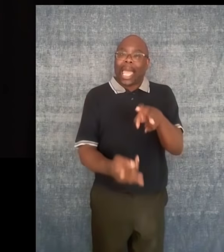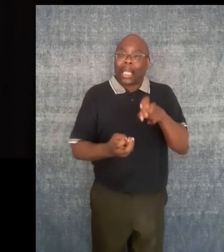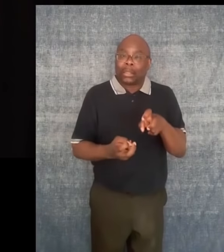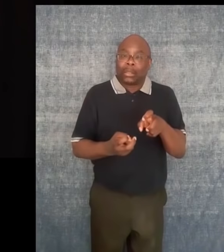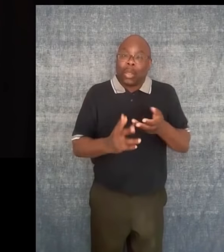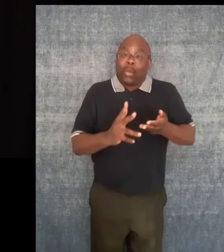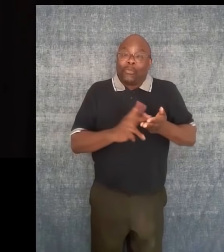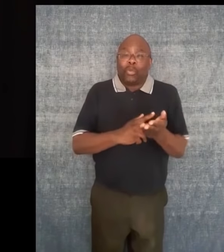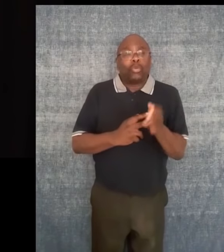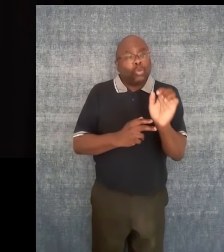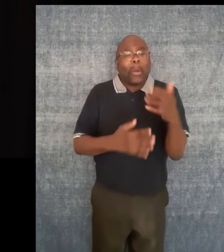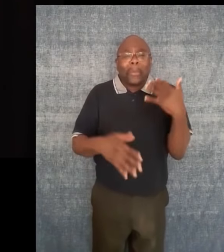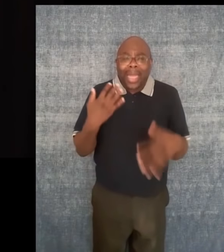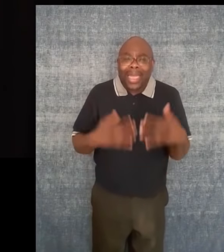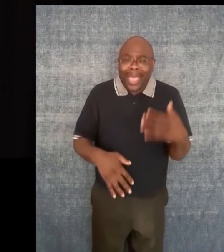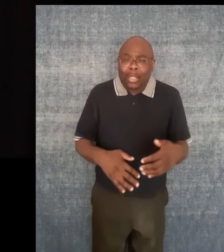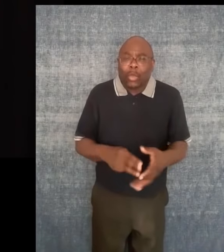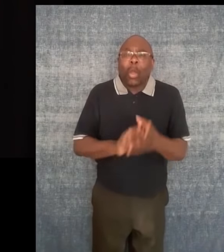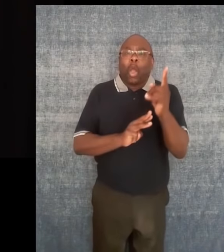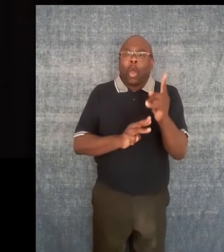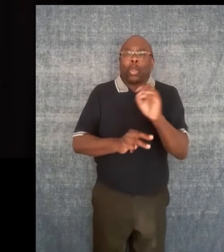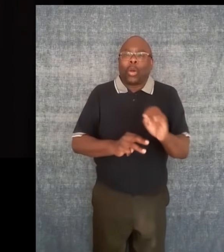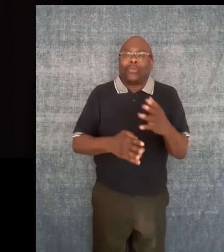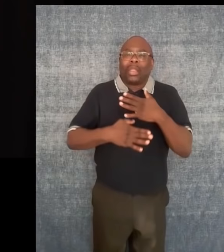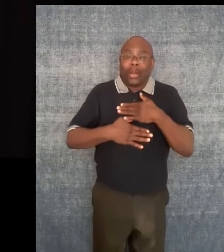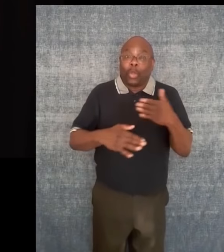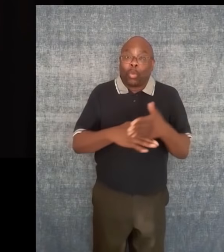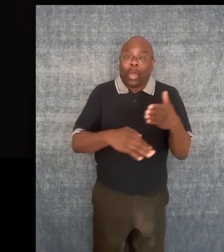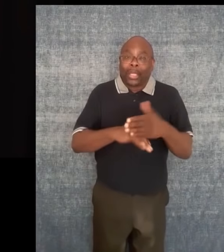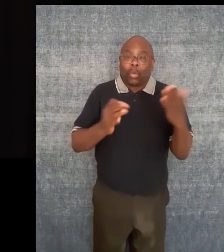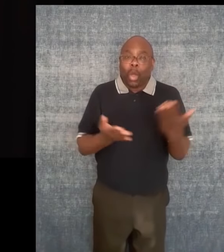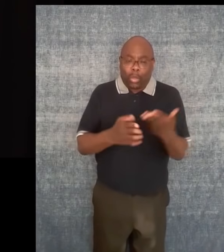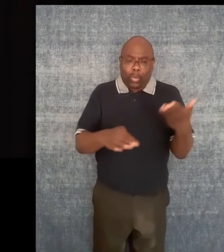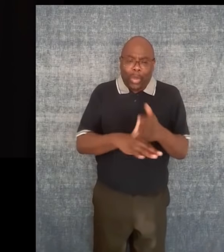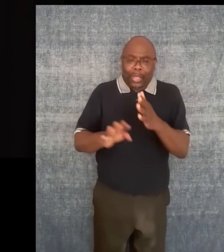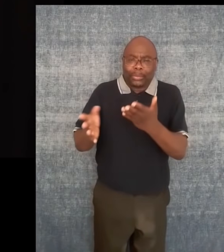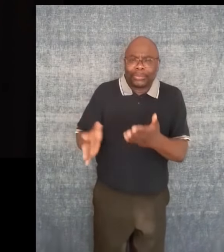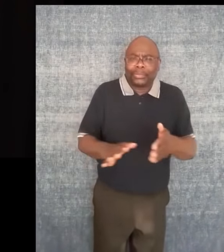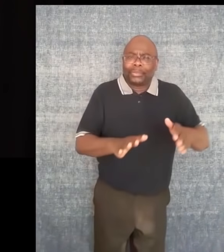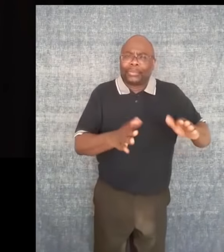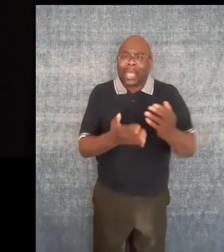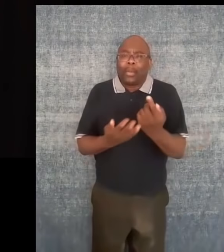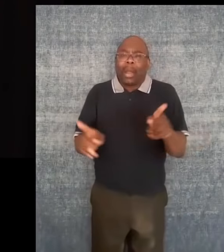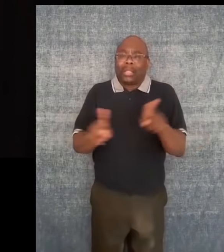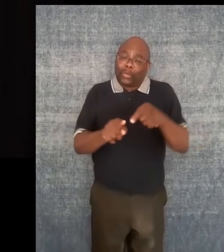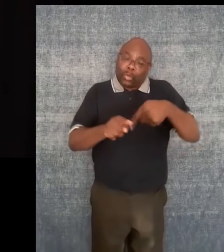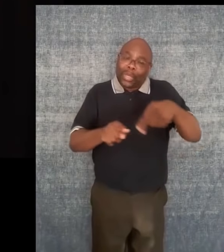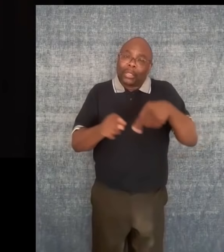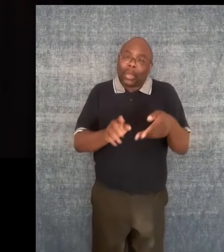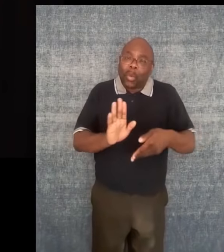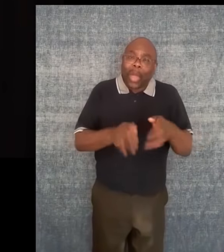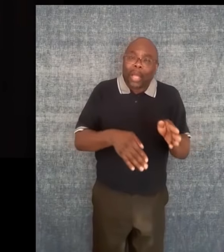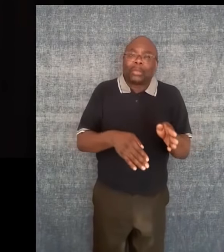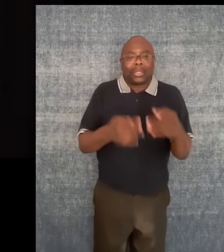even through the pain, that you are a God of love and you're at work in this world. I pray that you would help us this week to go out